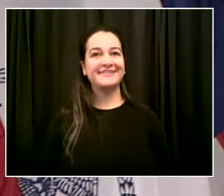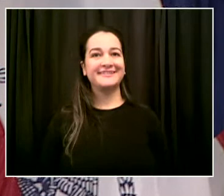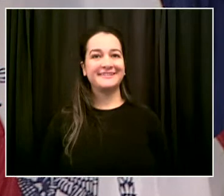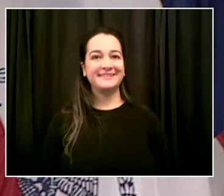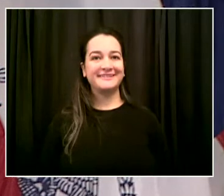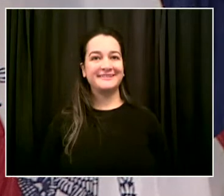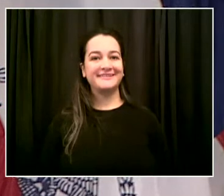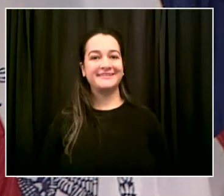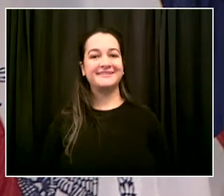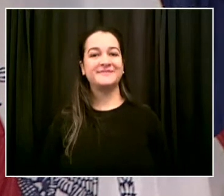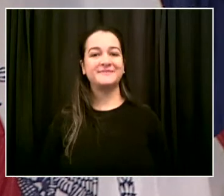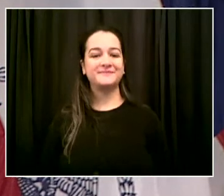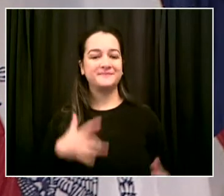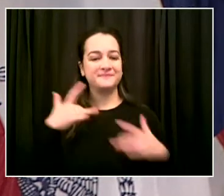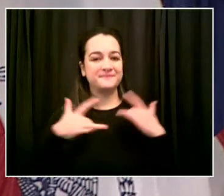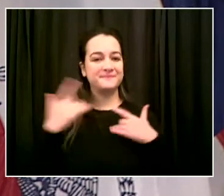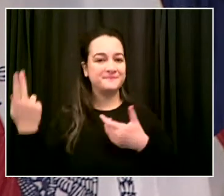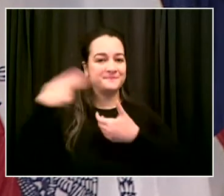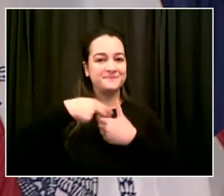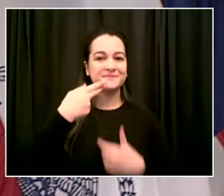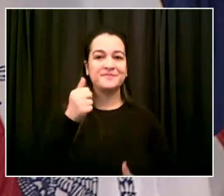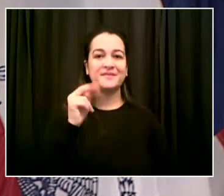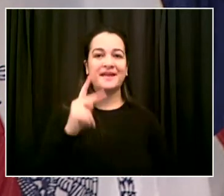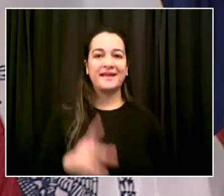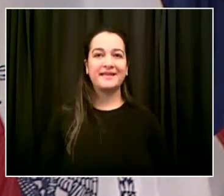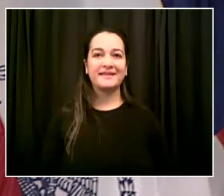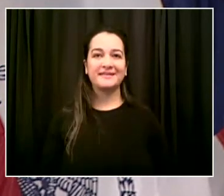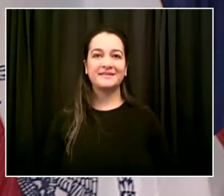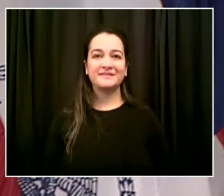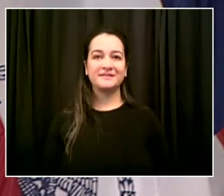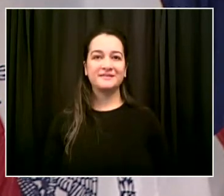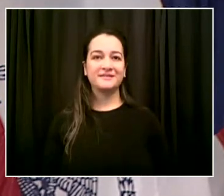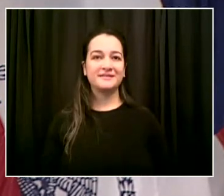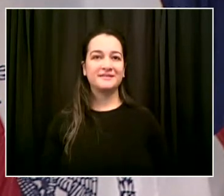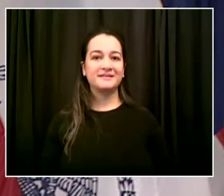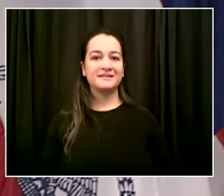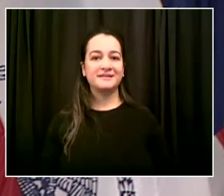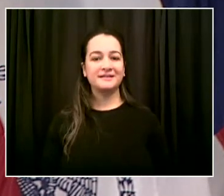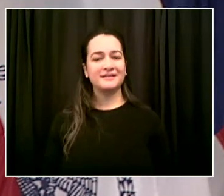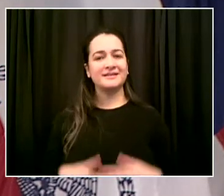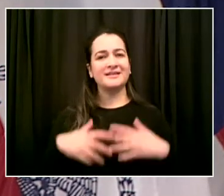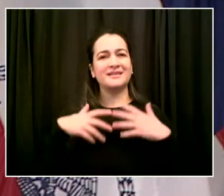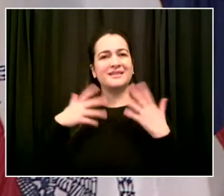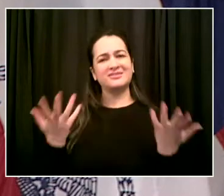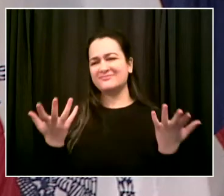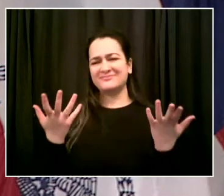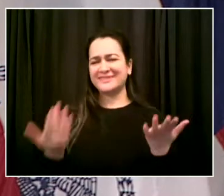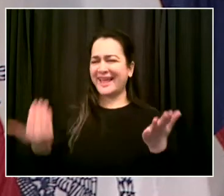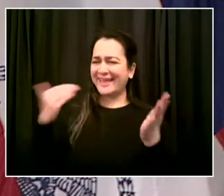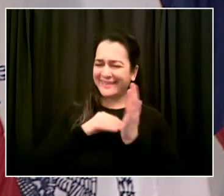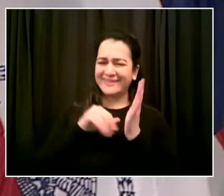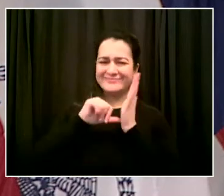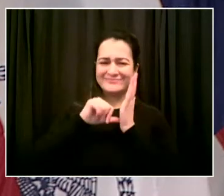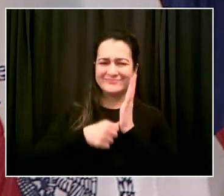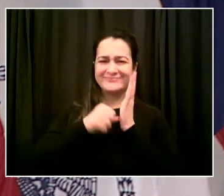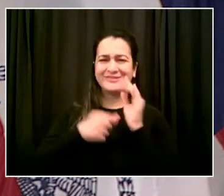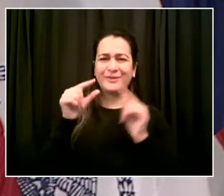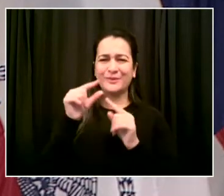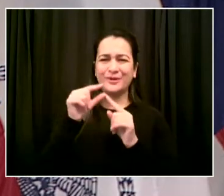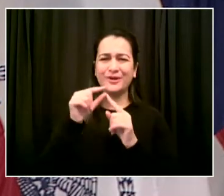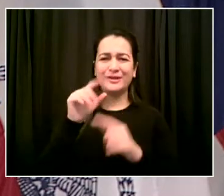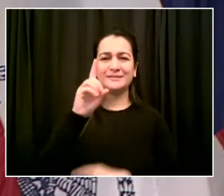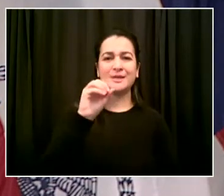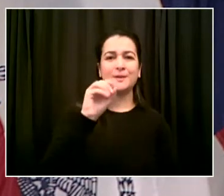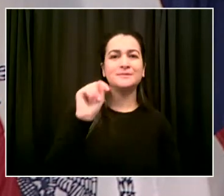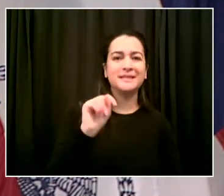of transformation. And if it's going to be both Department of Transportation and Department of Transformation, we need great minds.